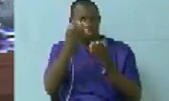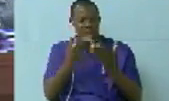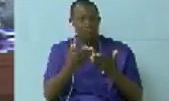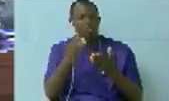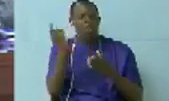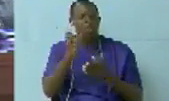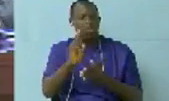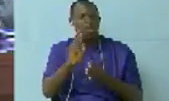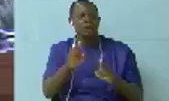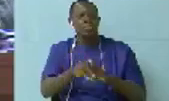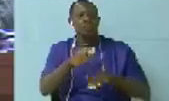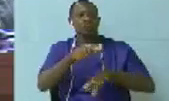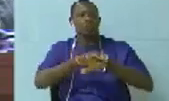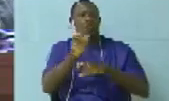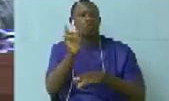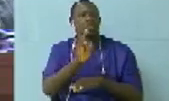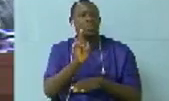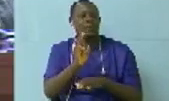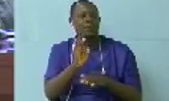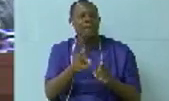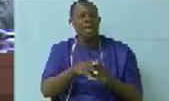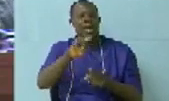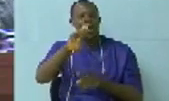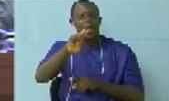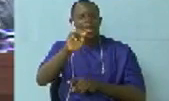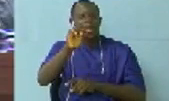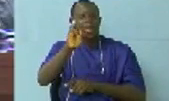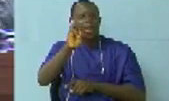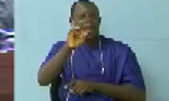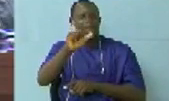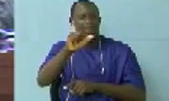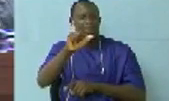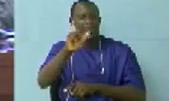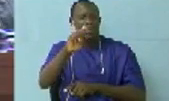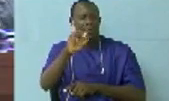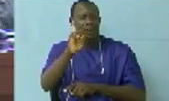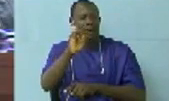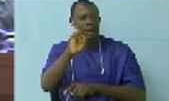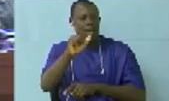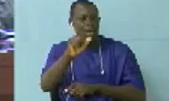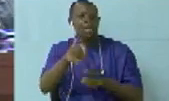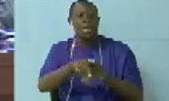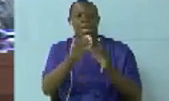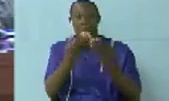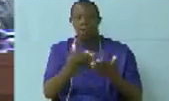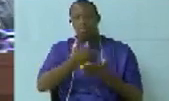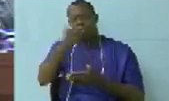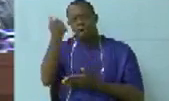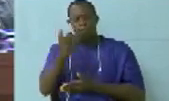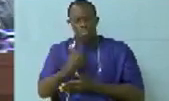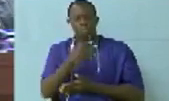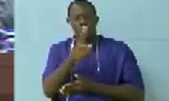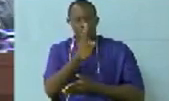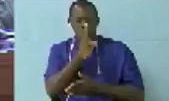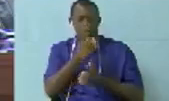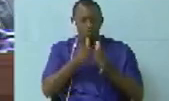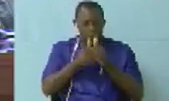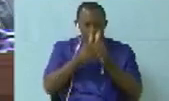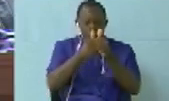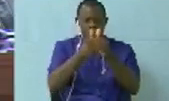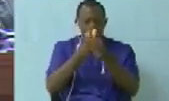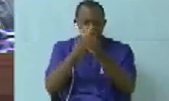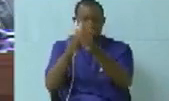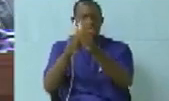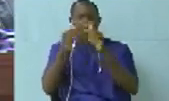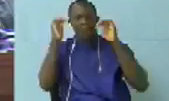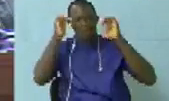moment on the NIA. For those who've been keenly following the proceedings,